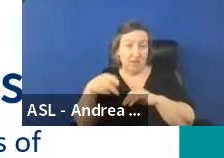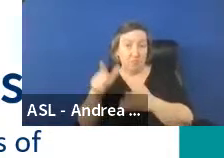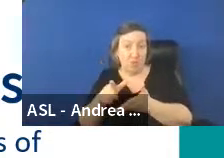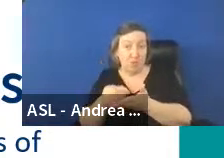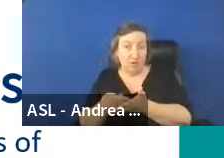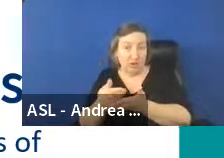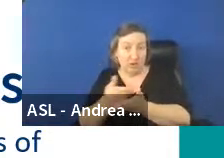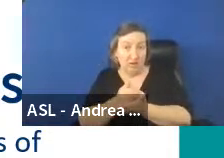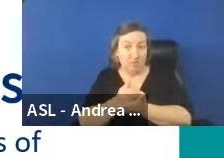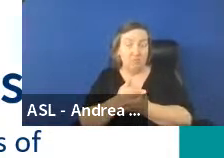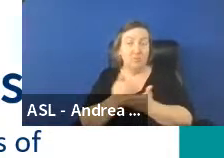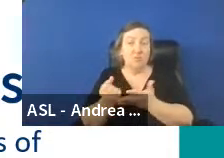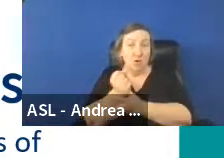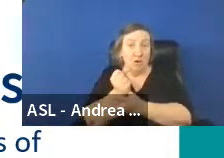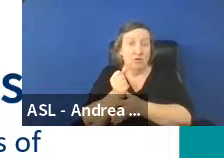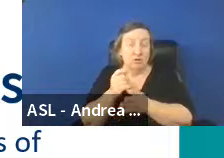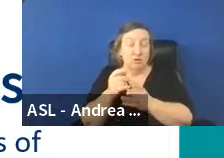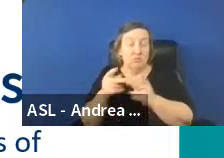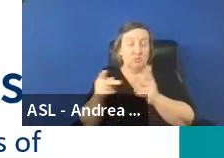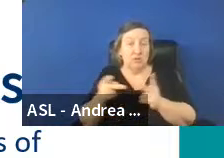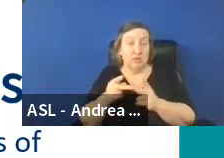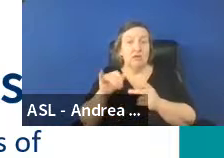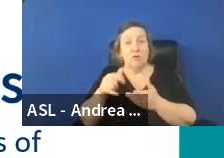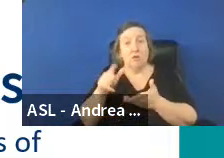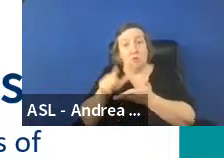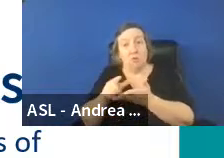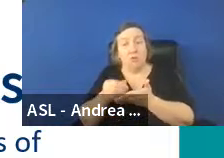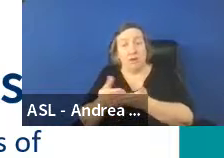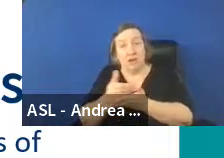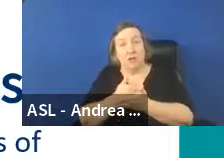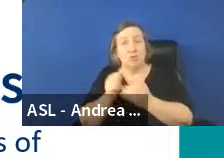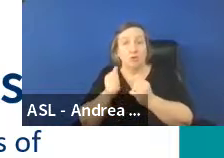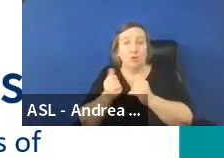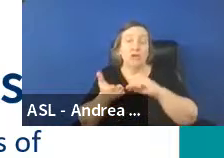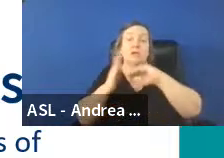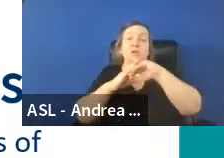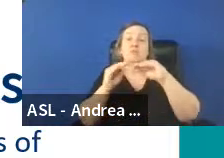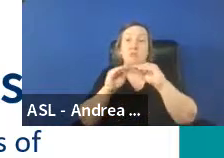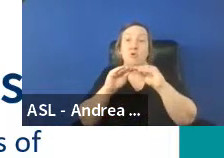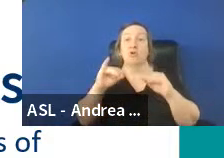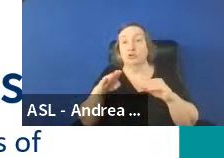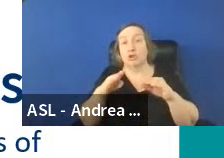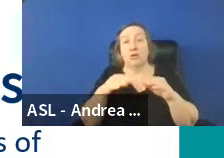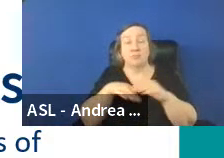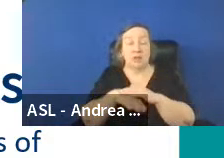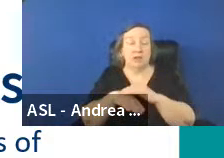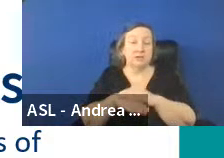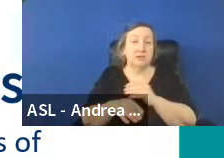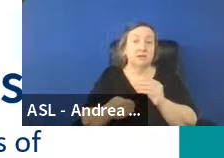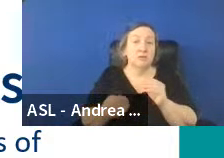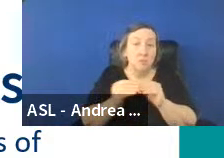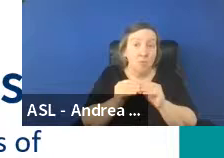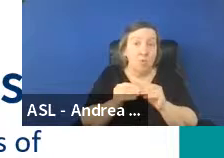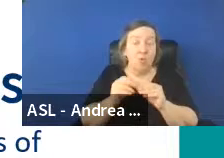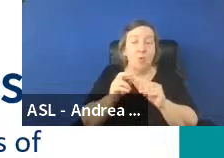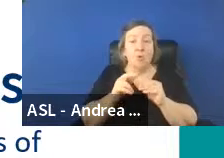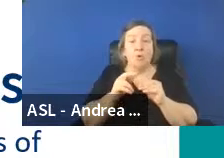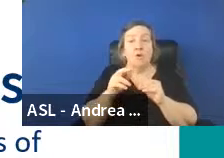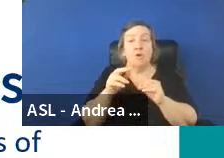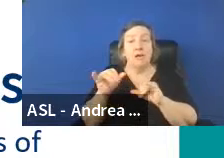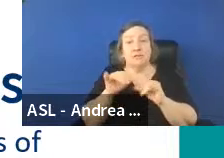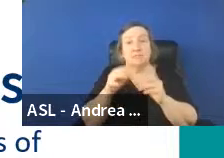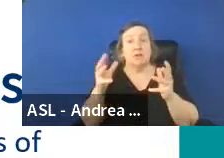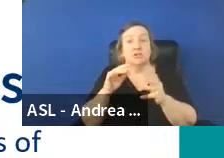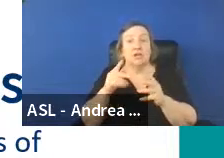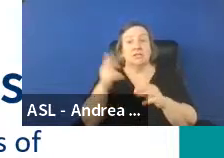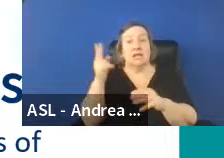Those actually low income residents look to stand to increase job access more or just as much as higher